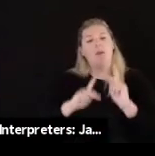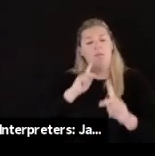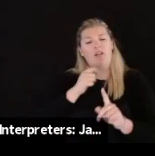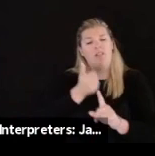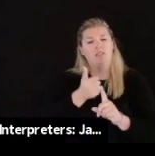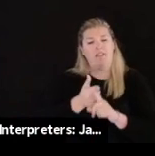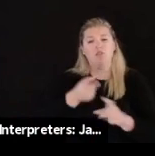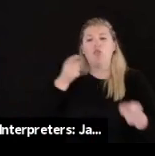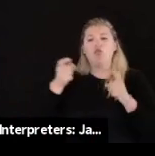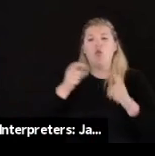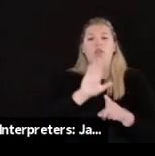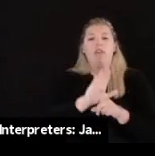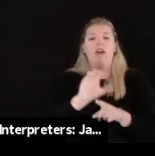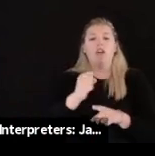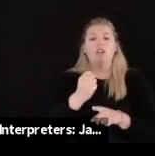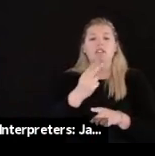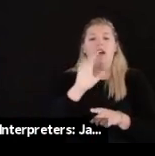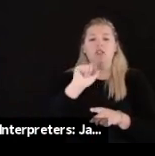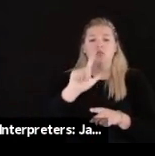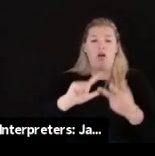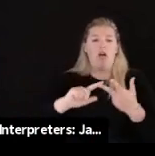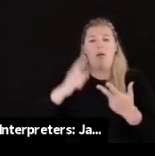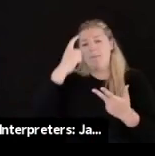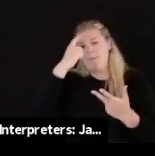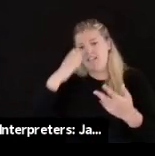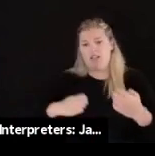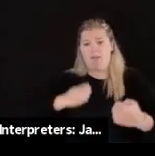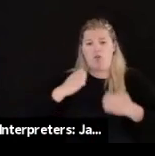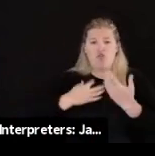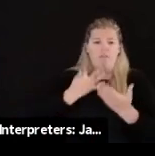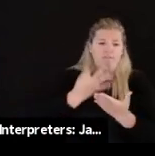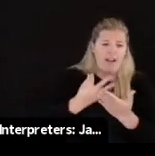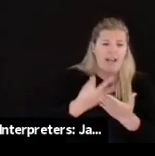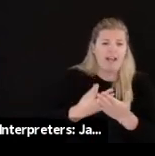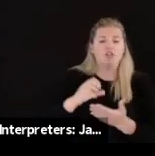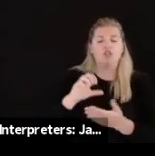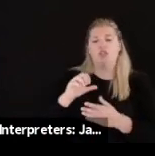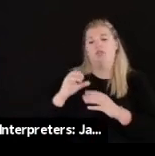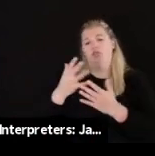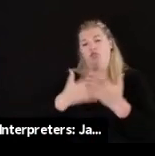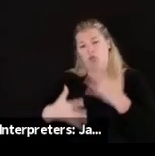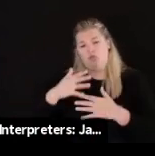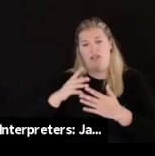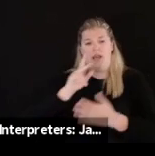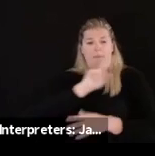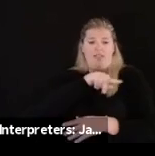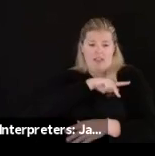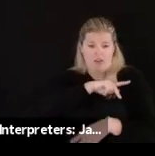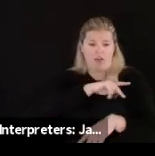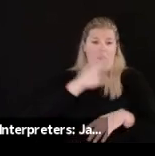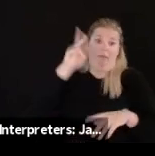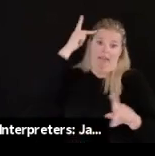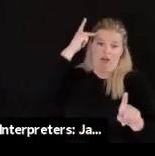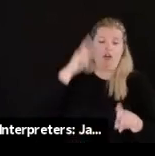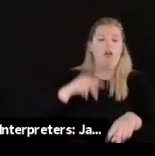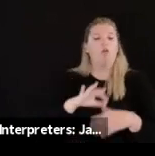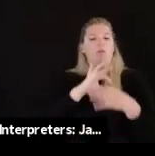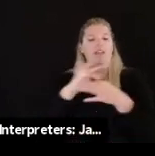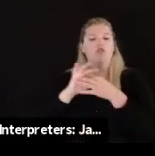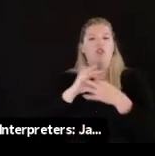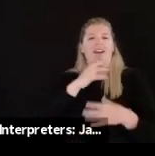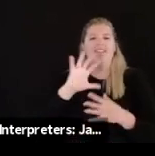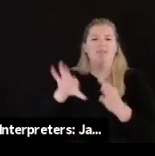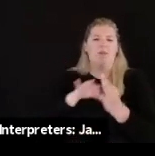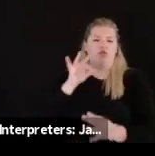emotional, financial, socio-political, relational, and spiritual health. Oppression is the root cause, and if we want